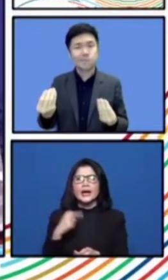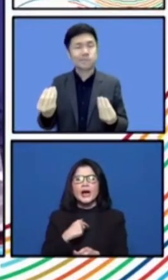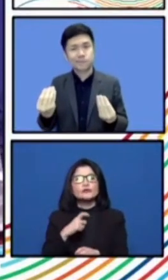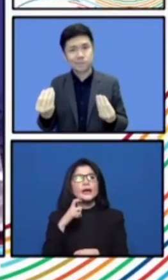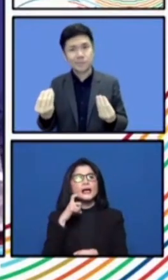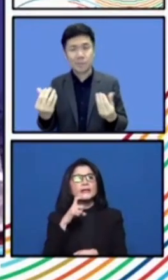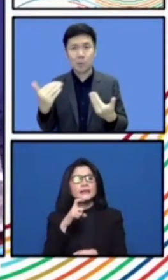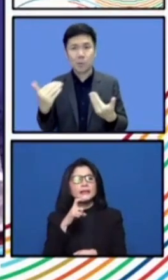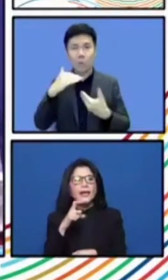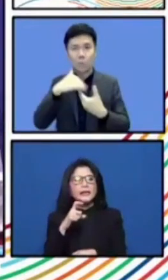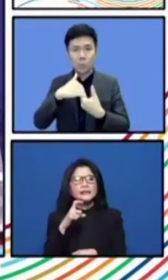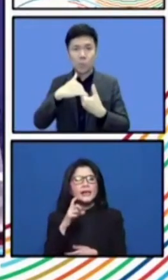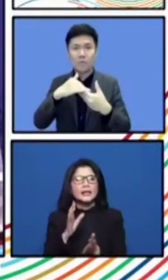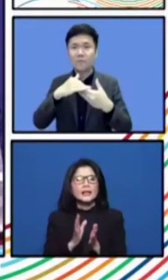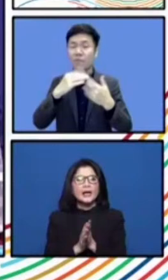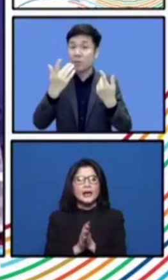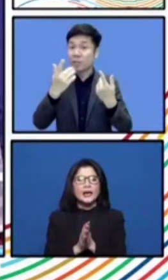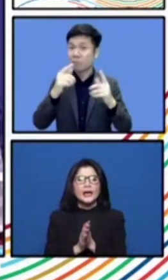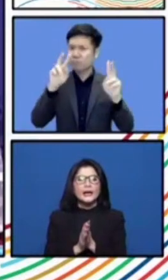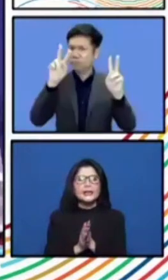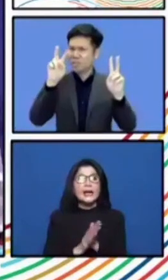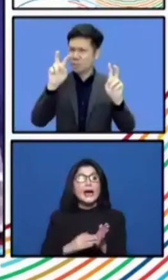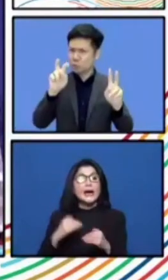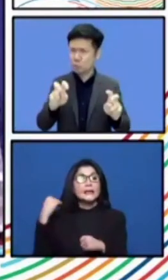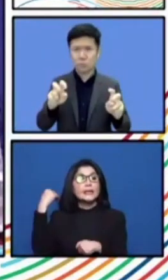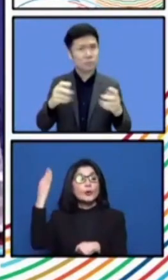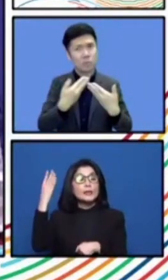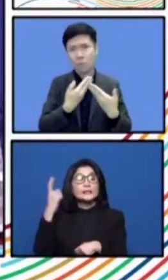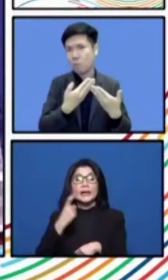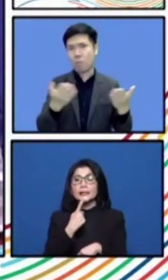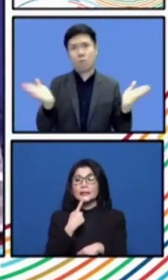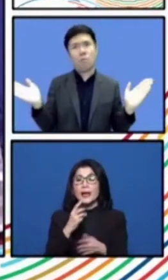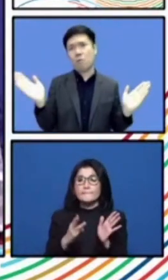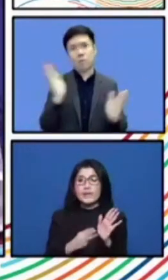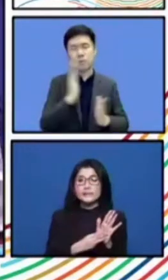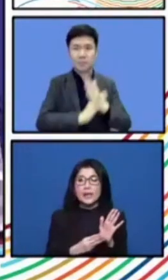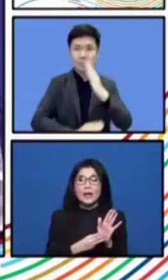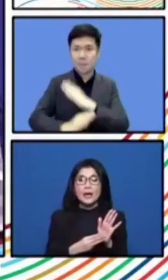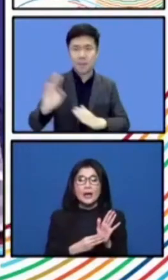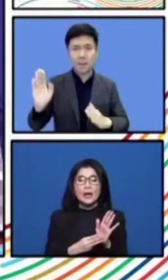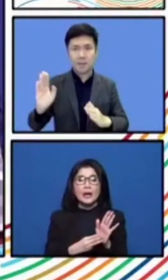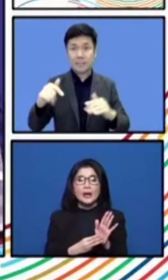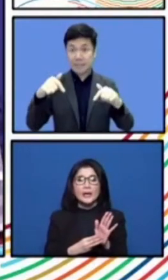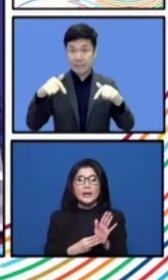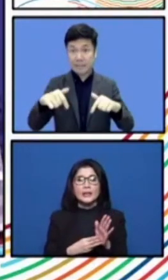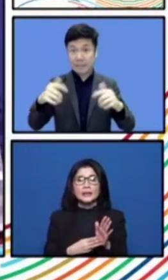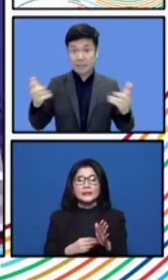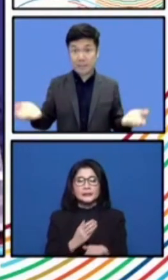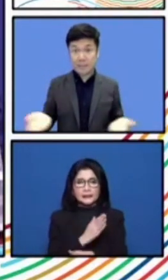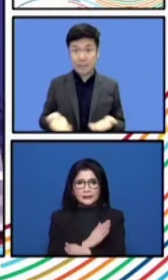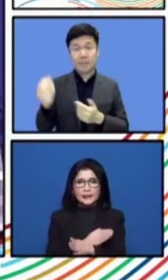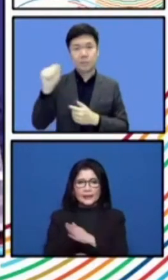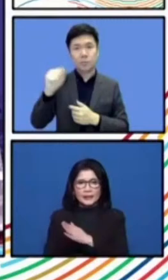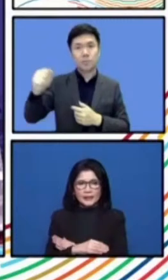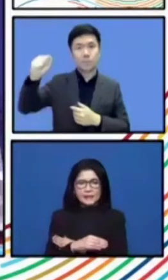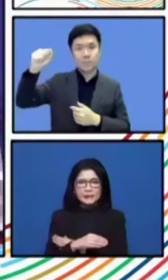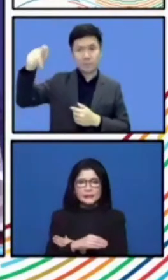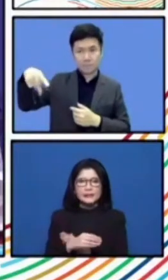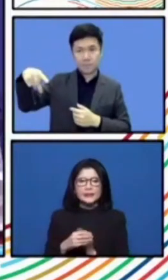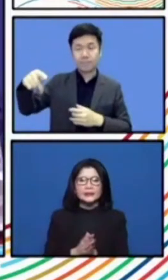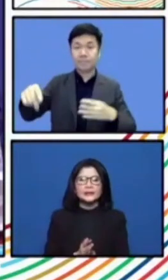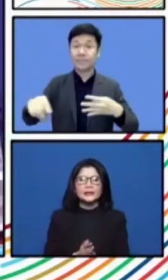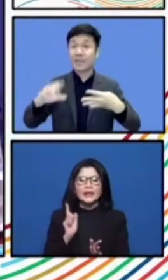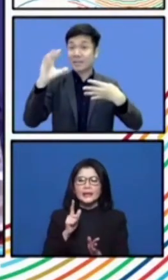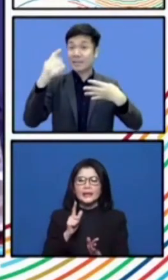issues that concerns every person with disability here in this region the first